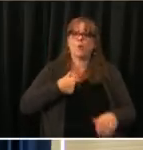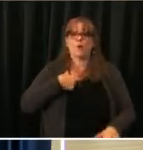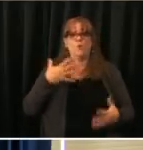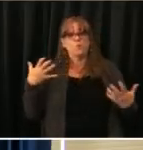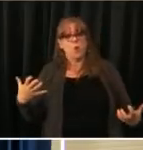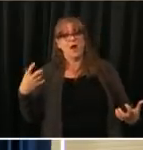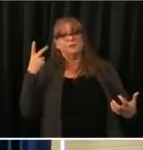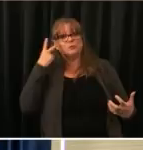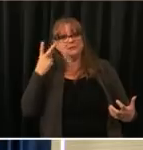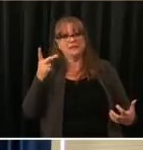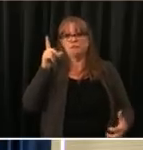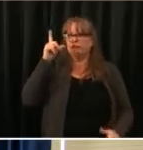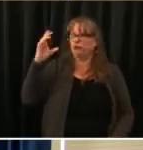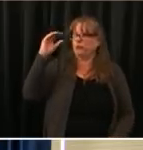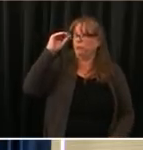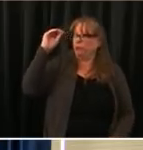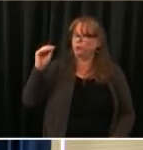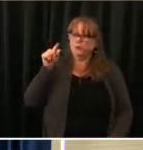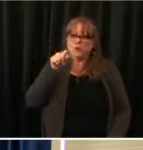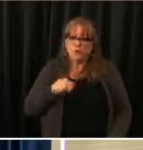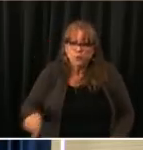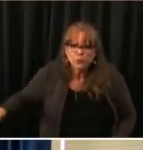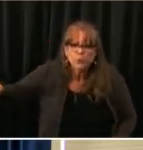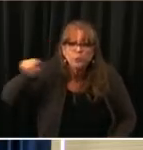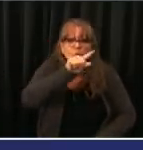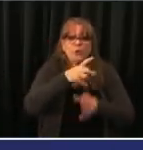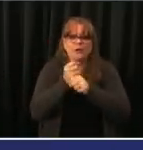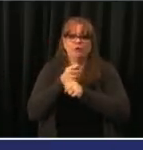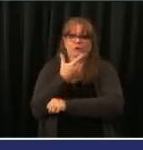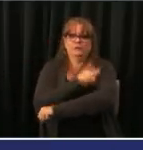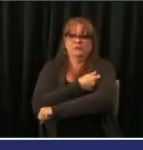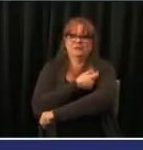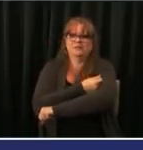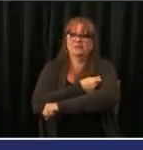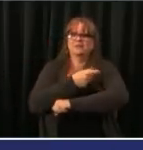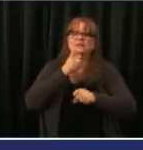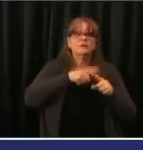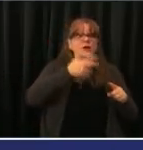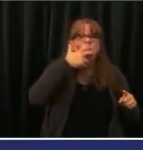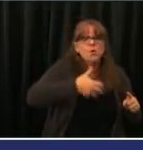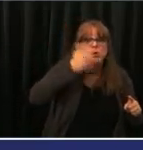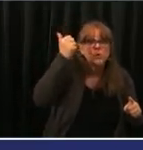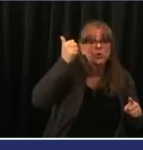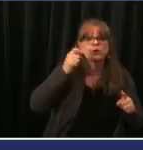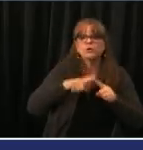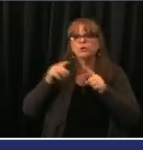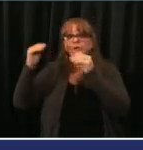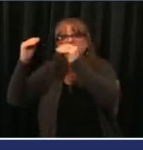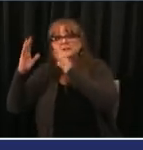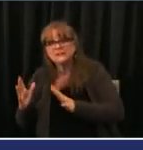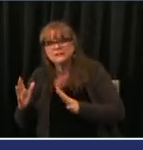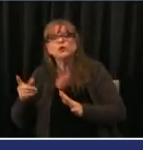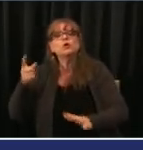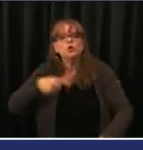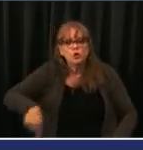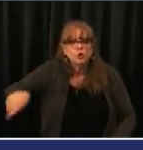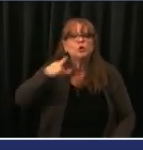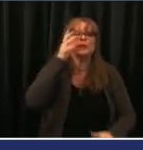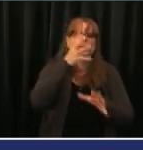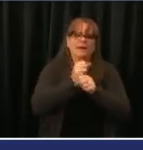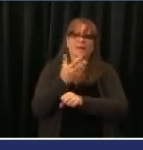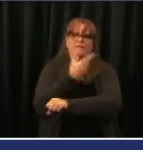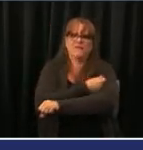and 65 to 69 and teachers receive the vaccine. We're happy with the numbers of 90% of healthcare workers, and that's probably a high watermark. For many